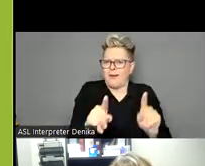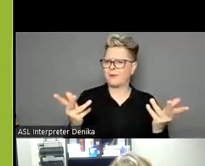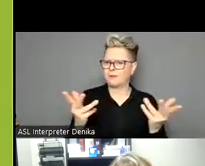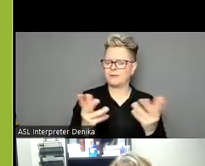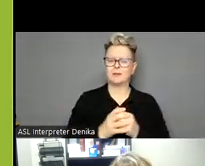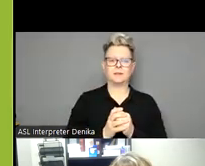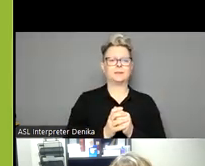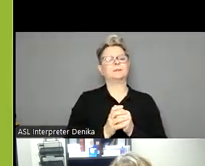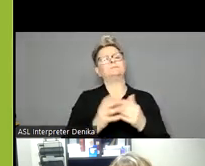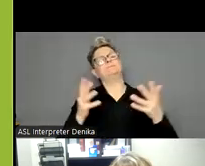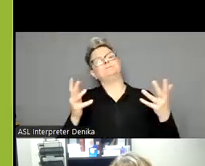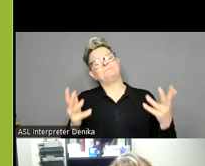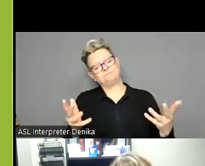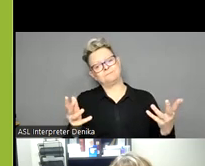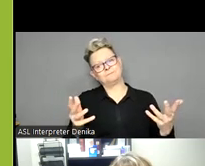obviously,